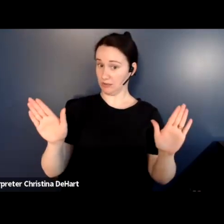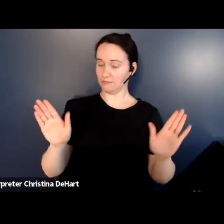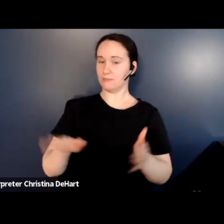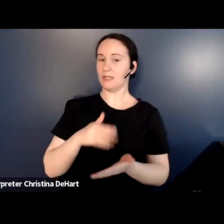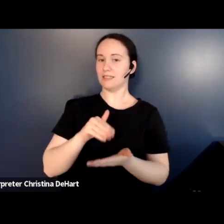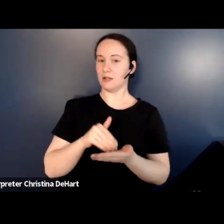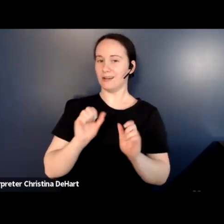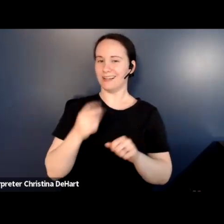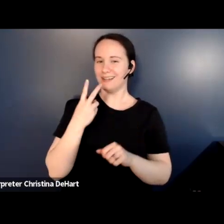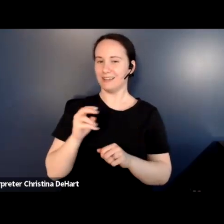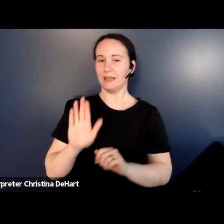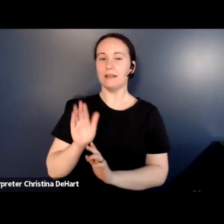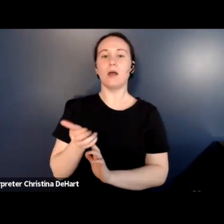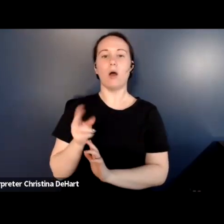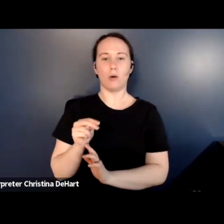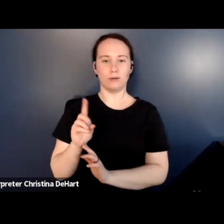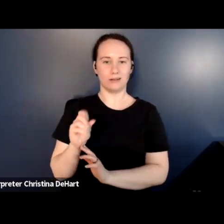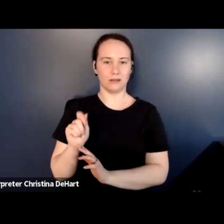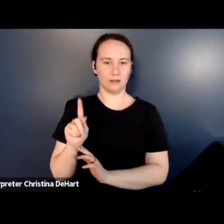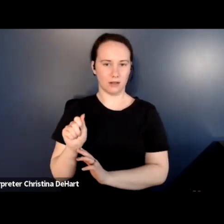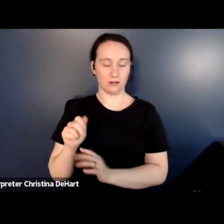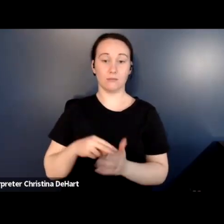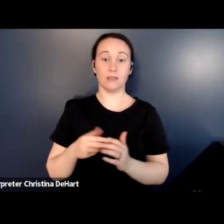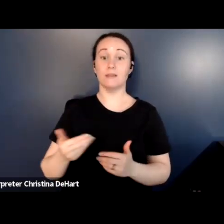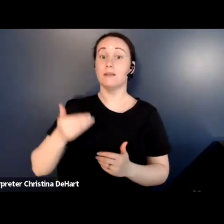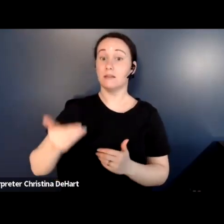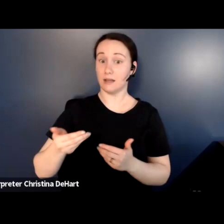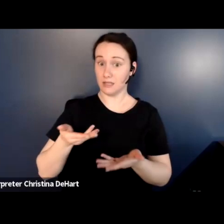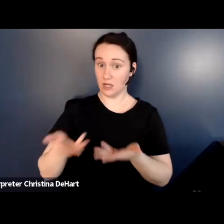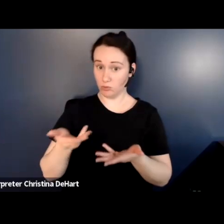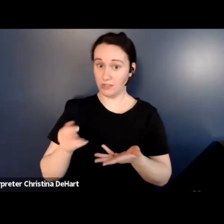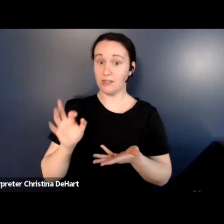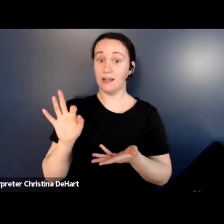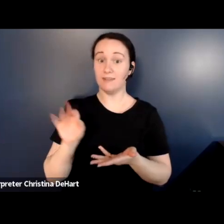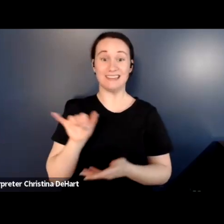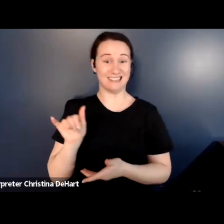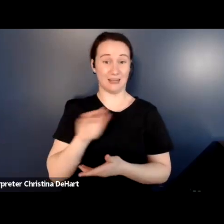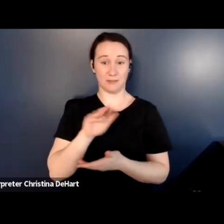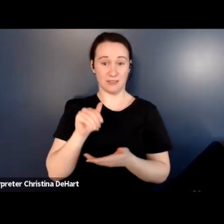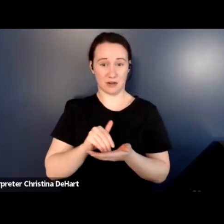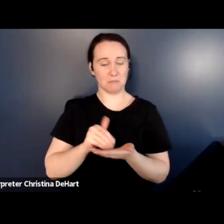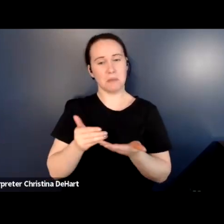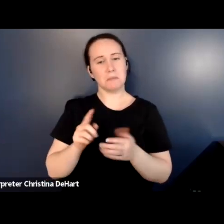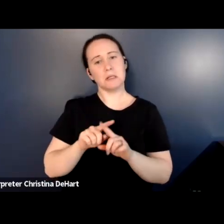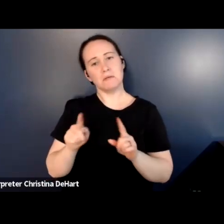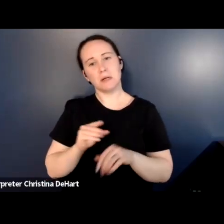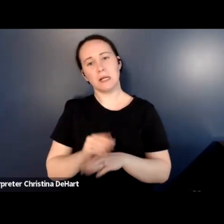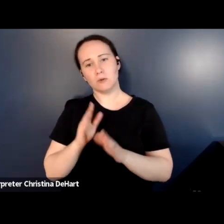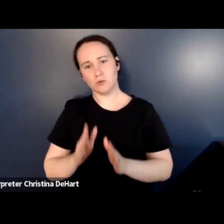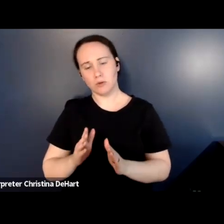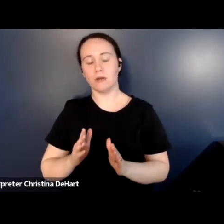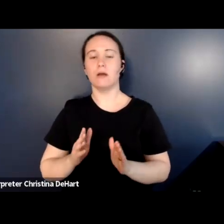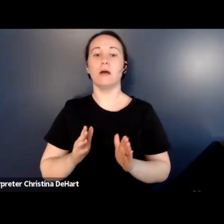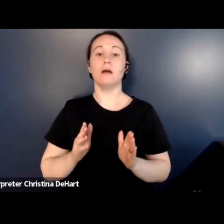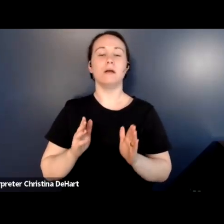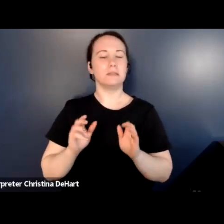that interaction, the next interaction, is picked up by the same center, then it's contained there and you'd be